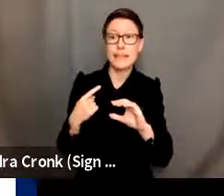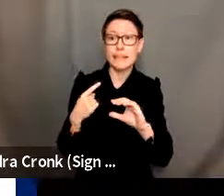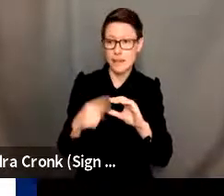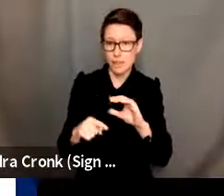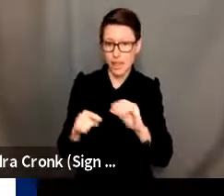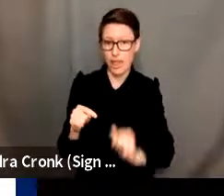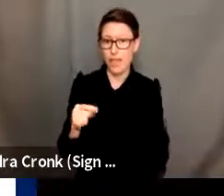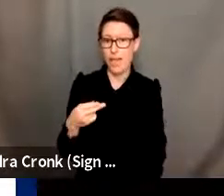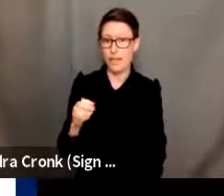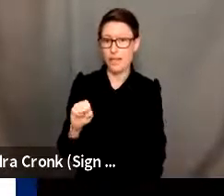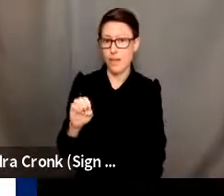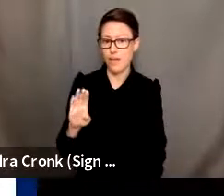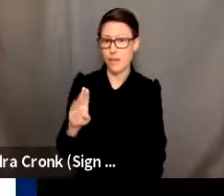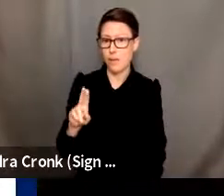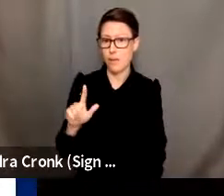thebulldogpantry@gmail.com.